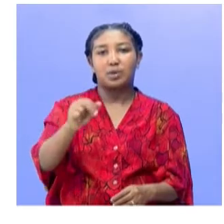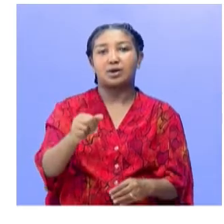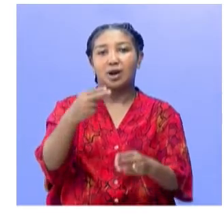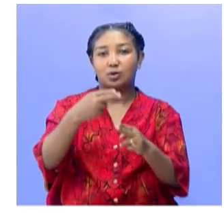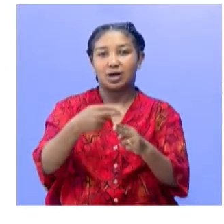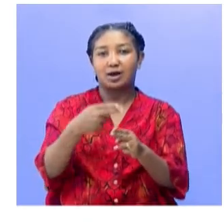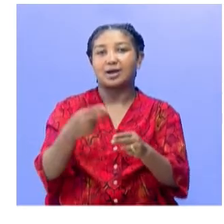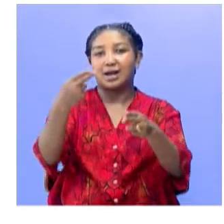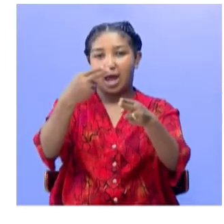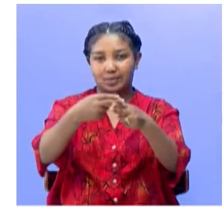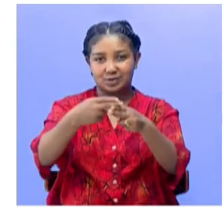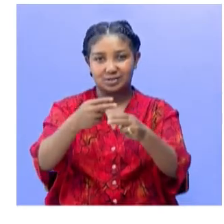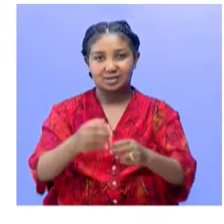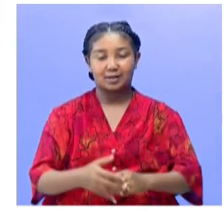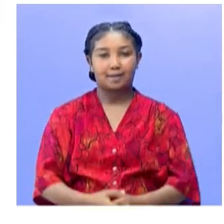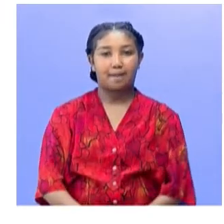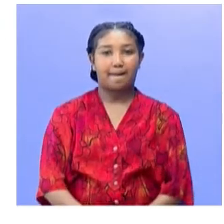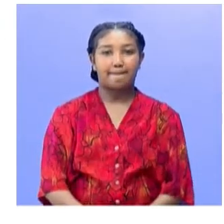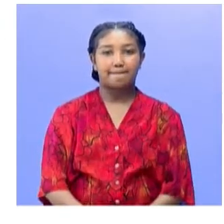names